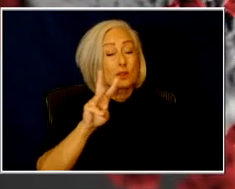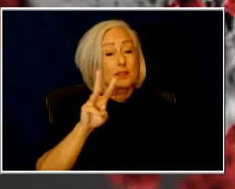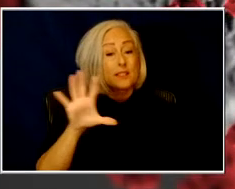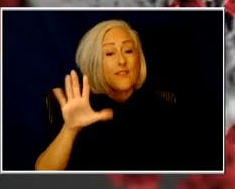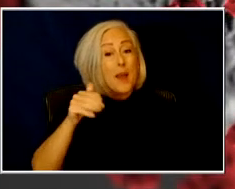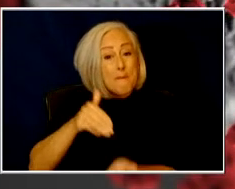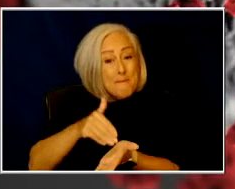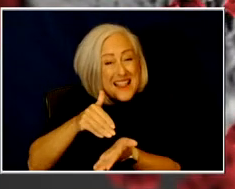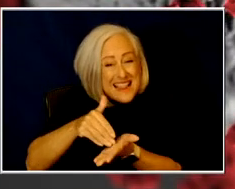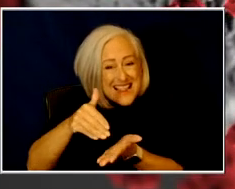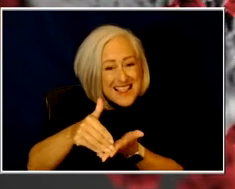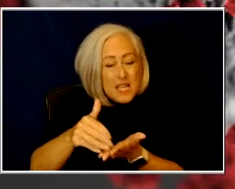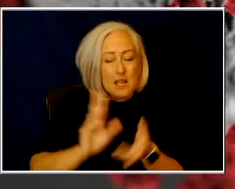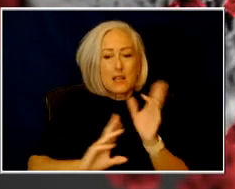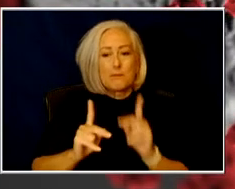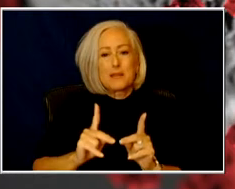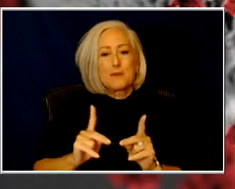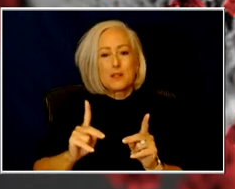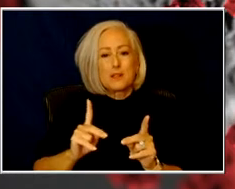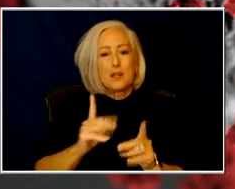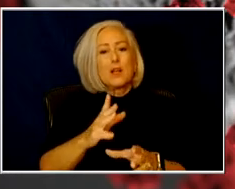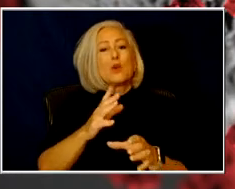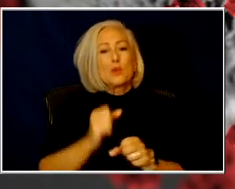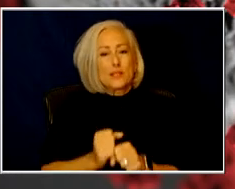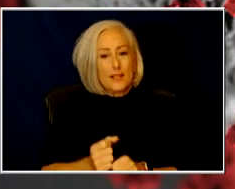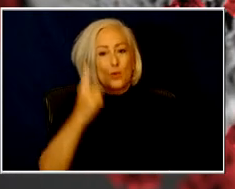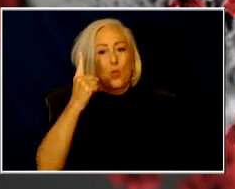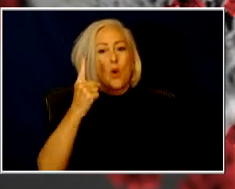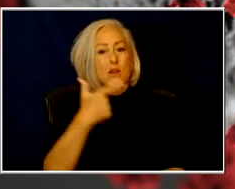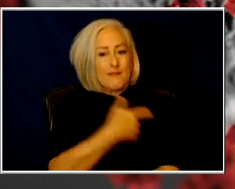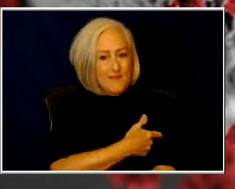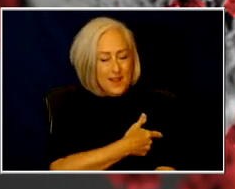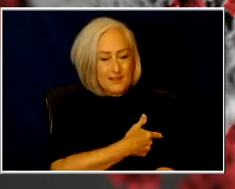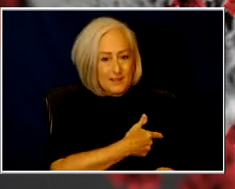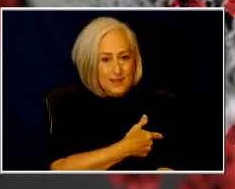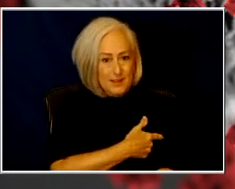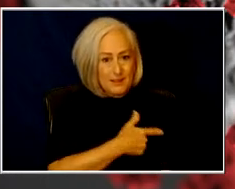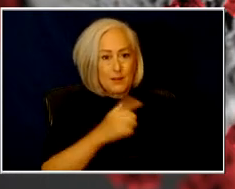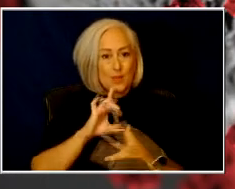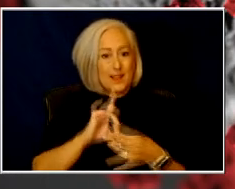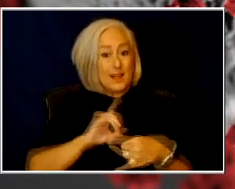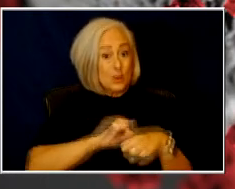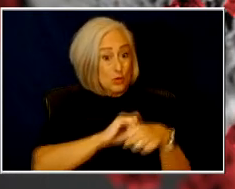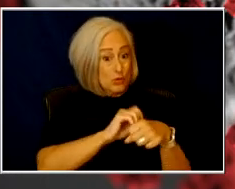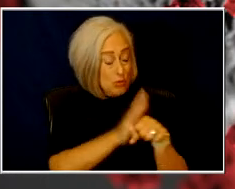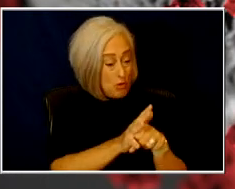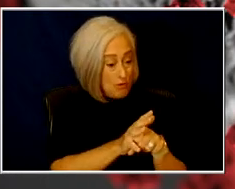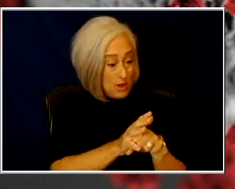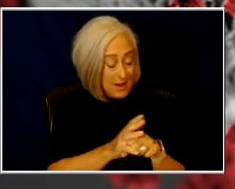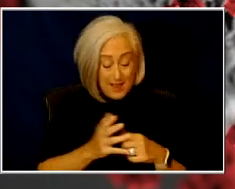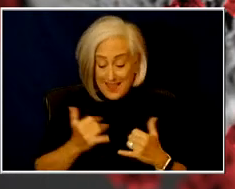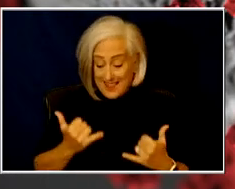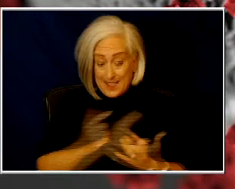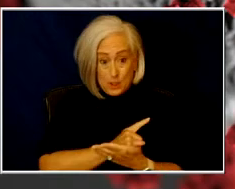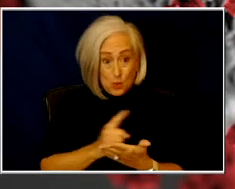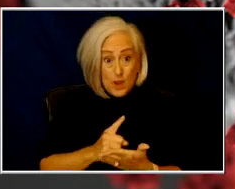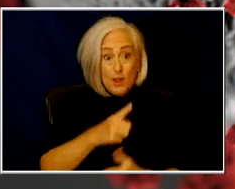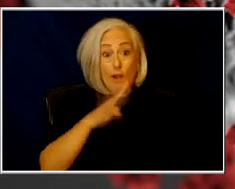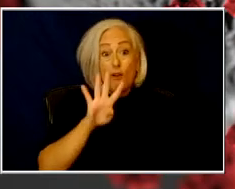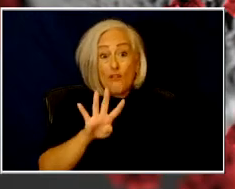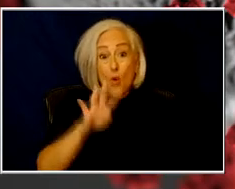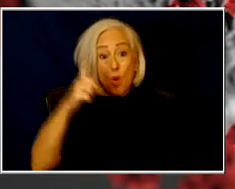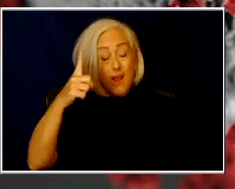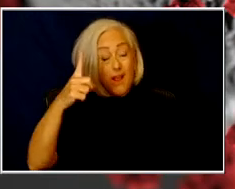have all received their first dose of coveted vaccine we've heard just this week that about four and a half million have received the new